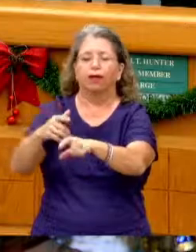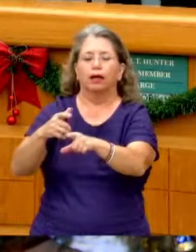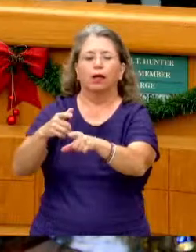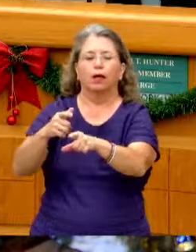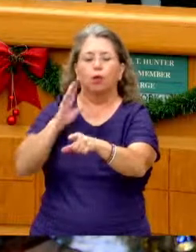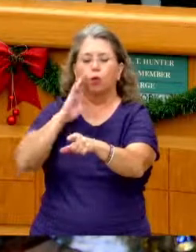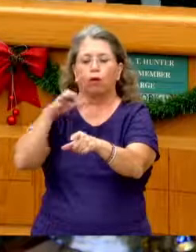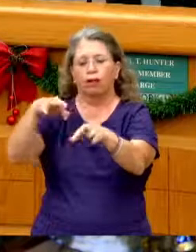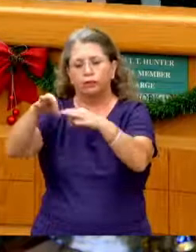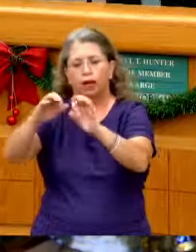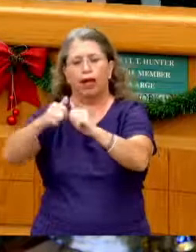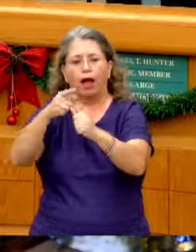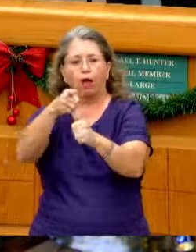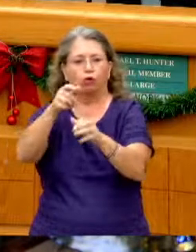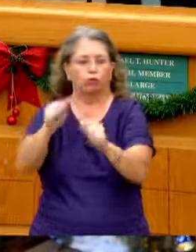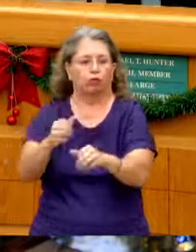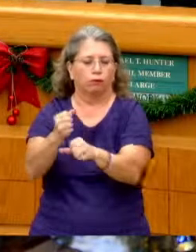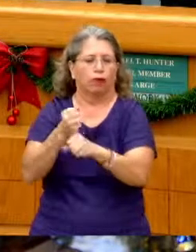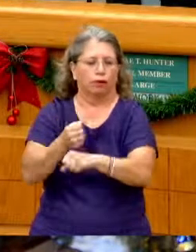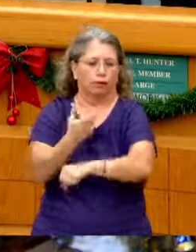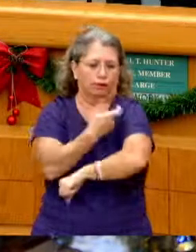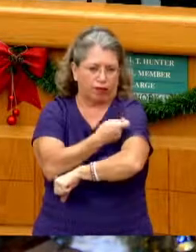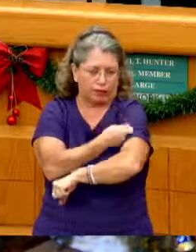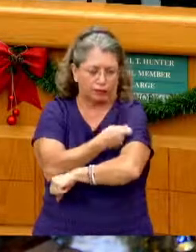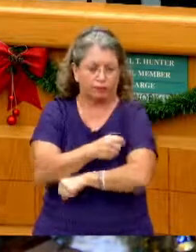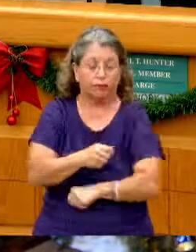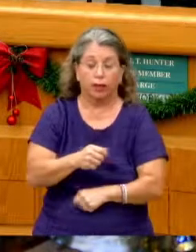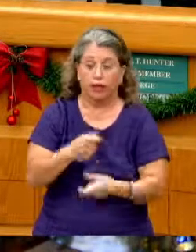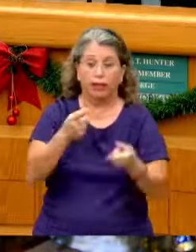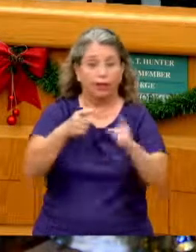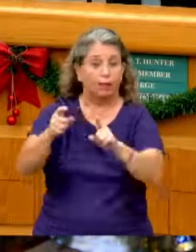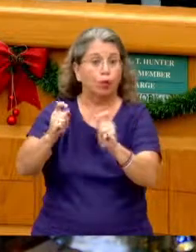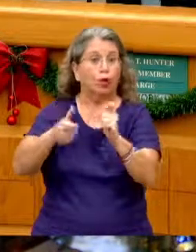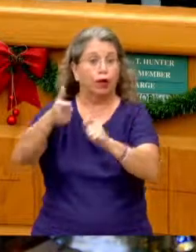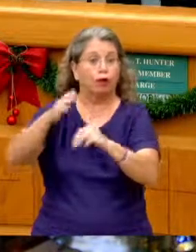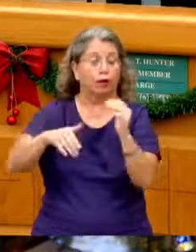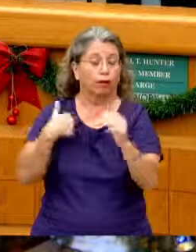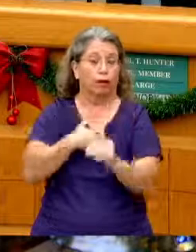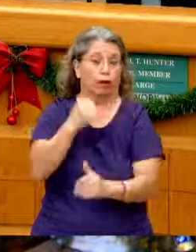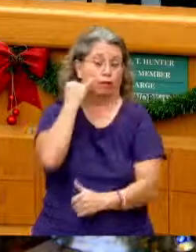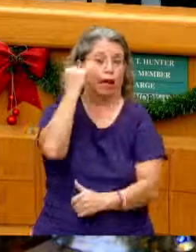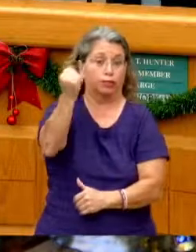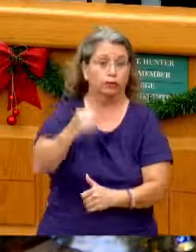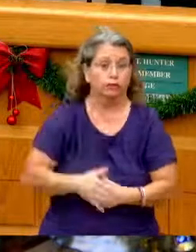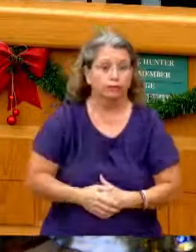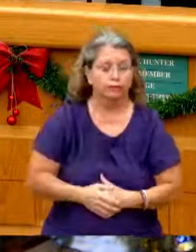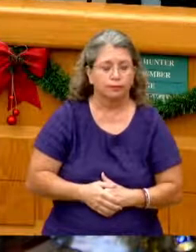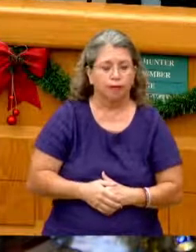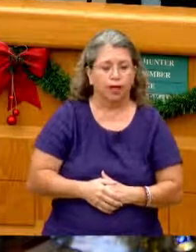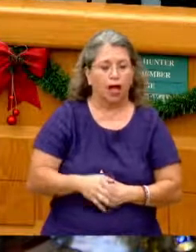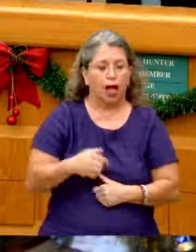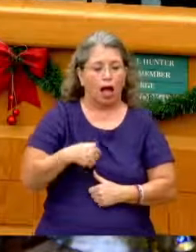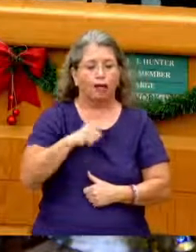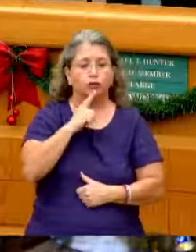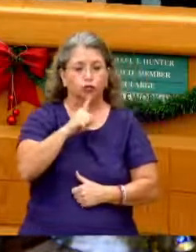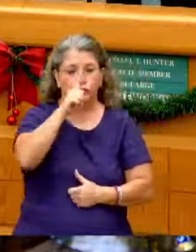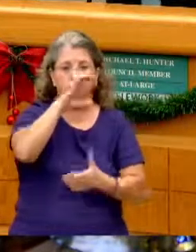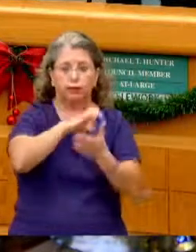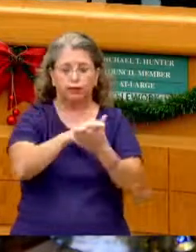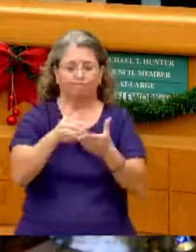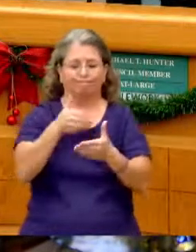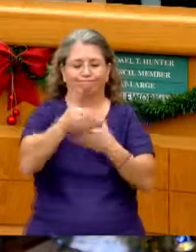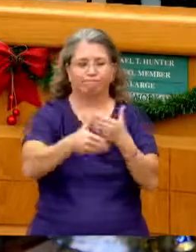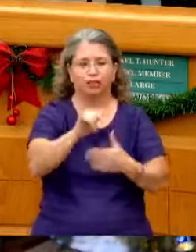than I think any of us really imagined. And I believe that in January, we're going to be vaccinating our